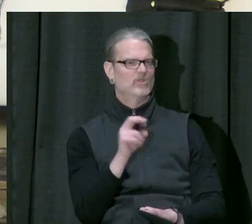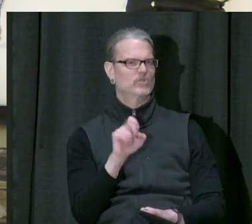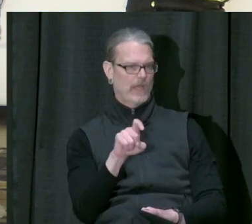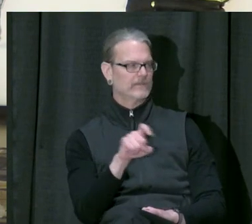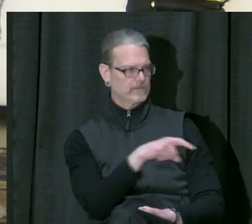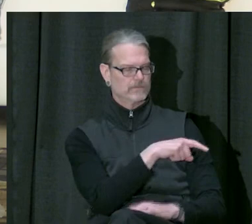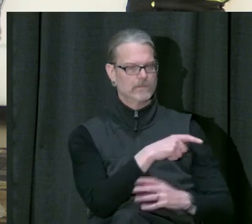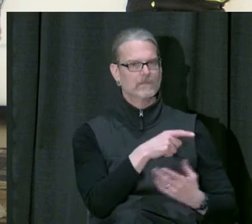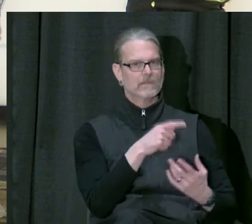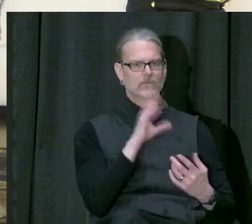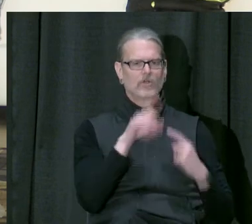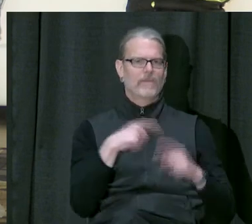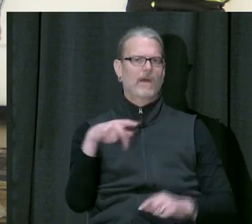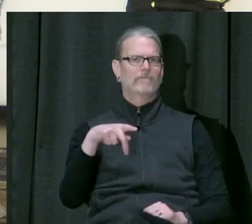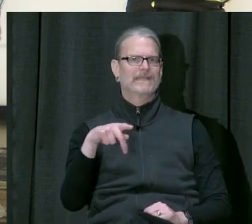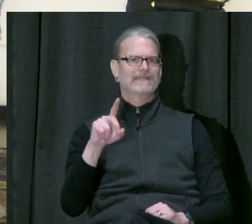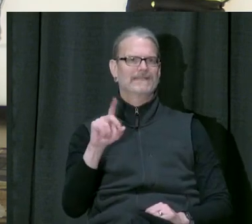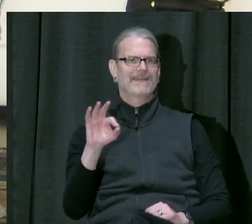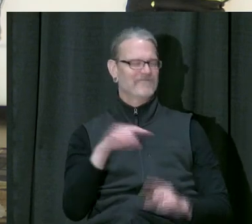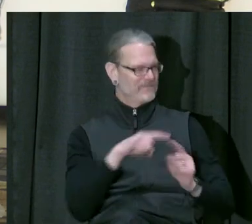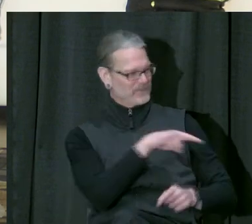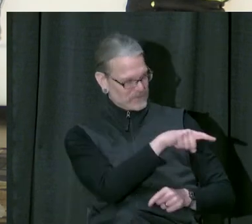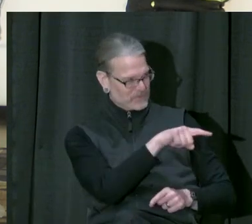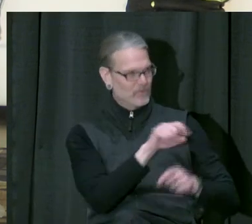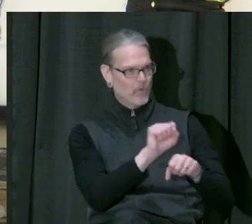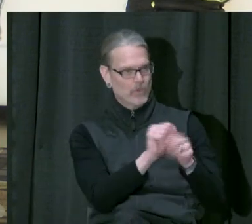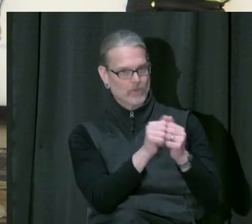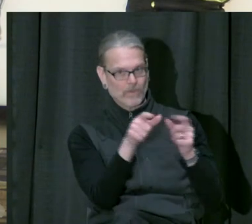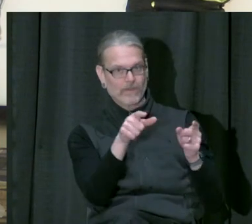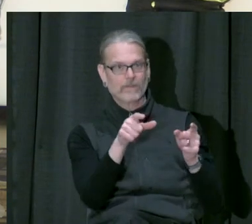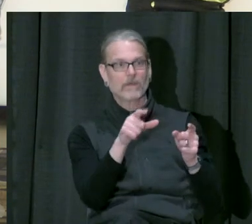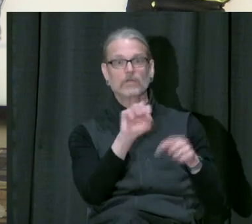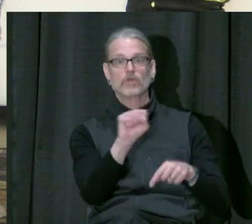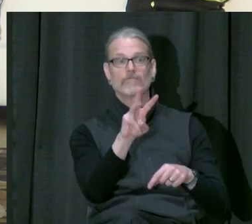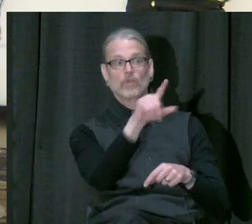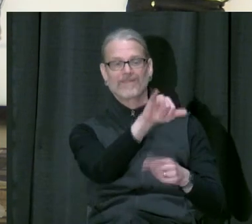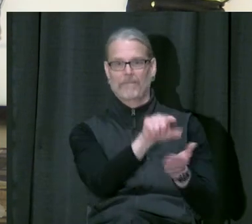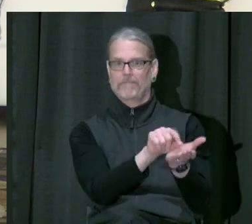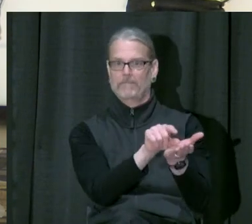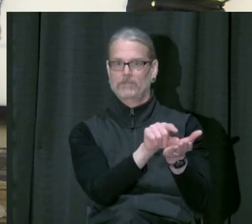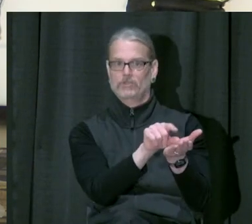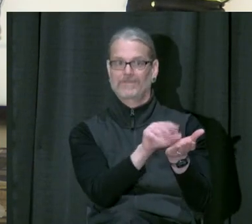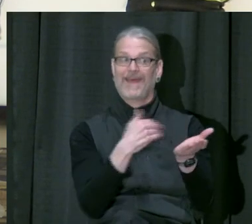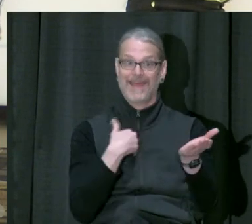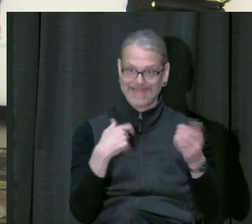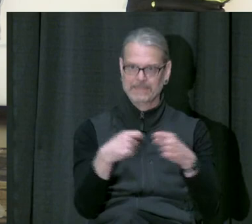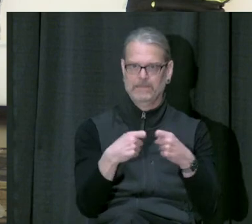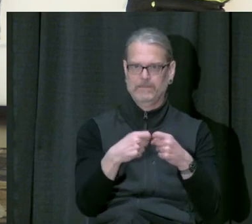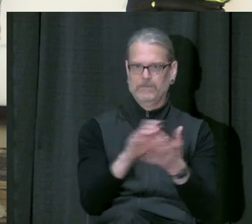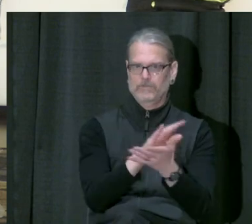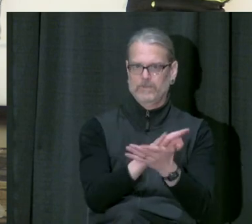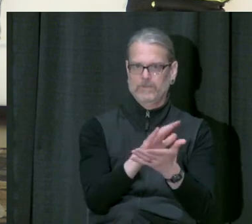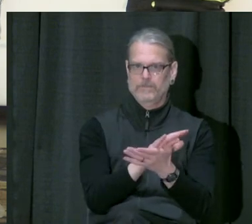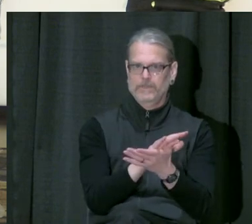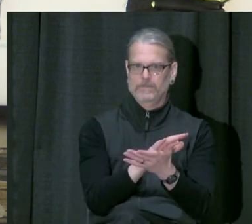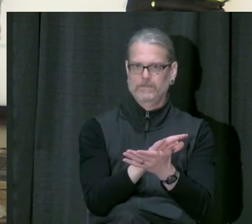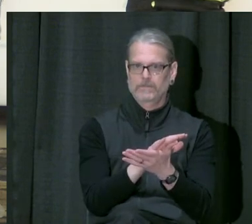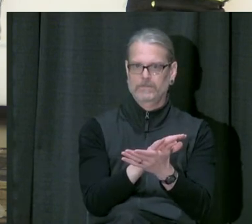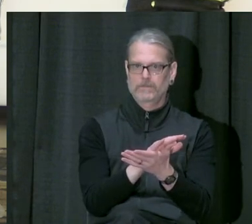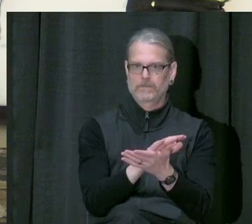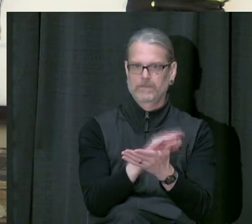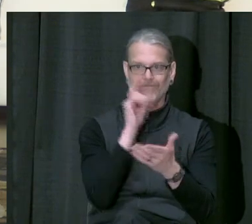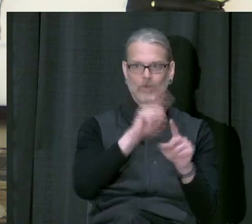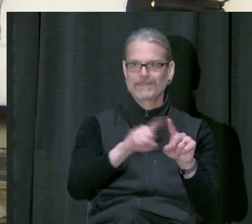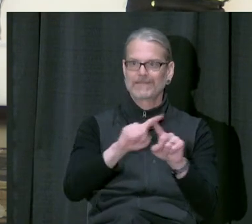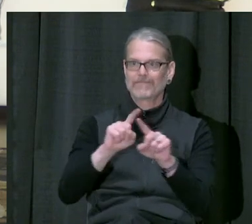the fact of the matter is you're actually working with publishing software that produces electronic documents and produces electronic documents of